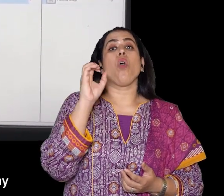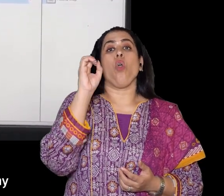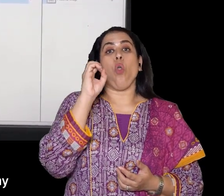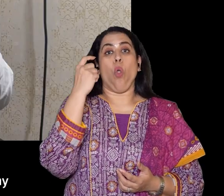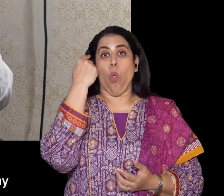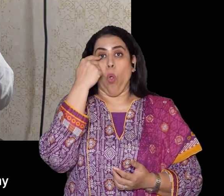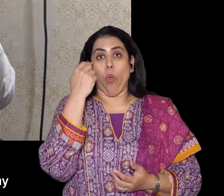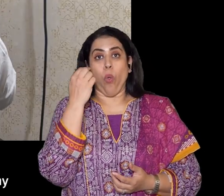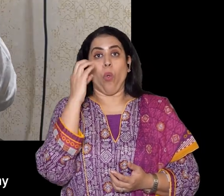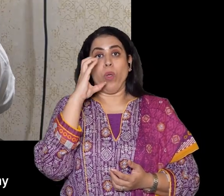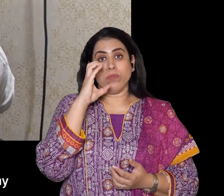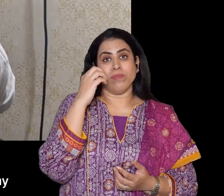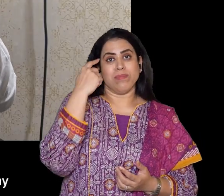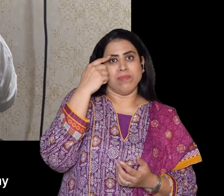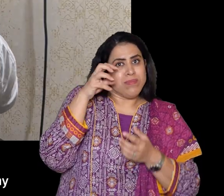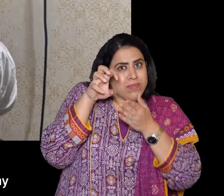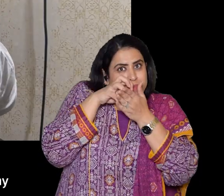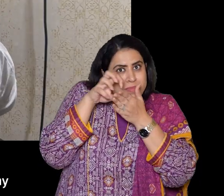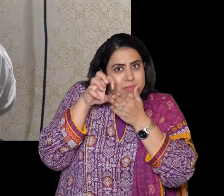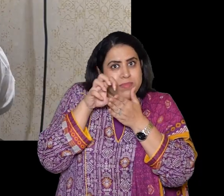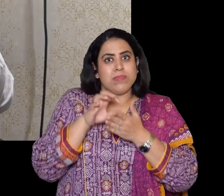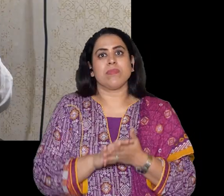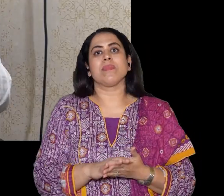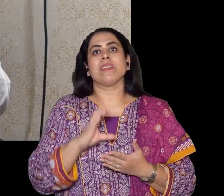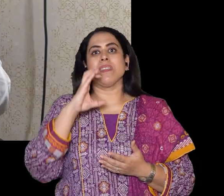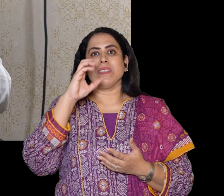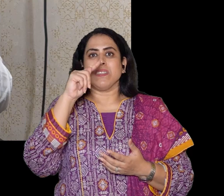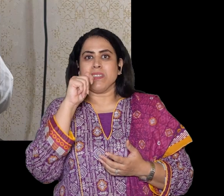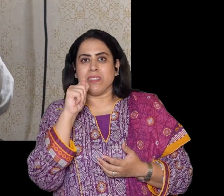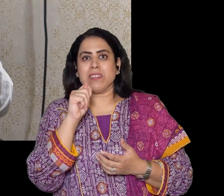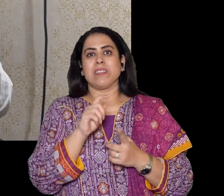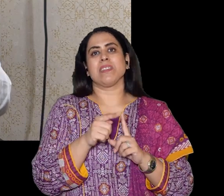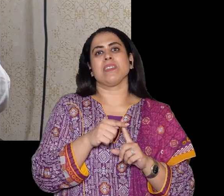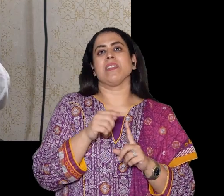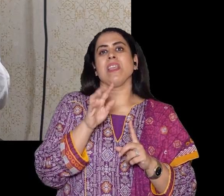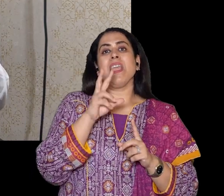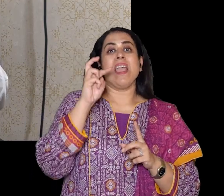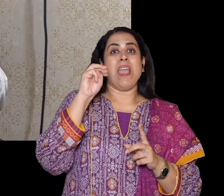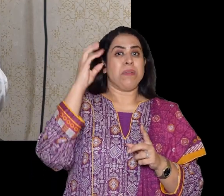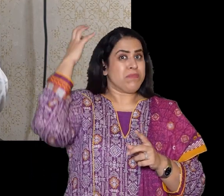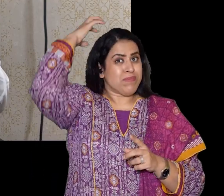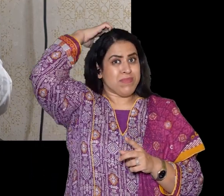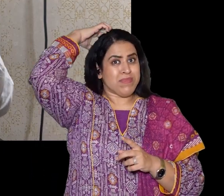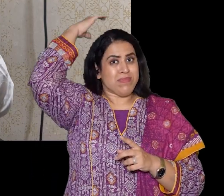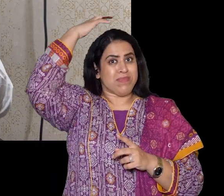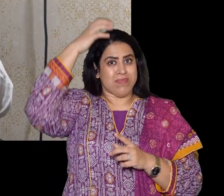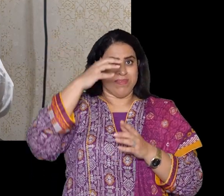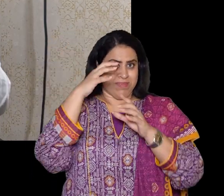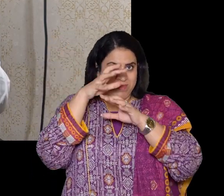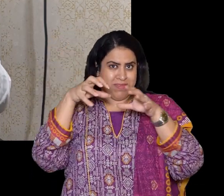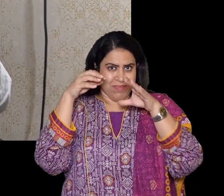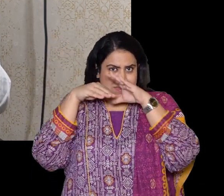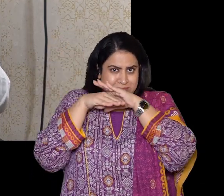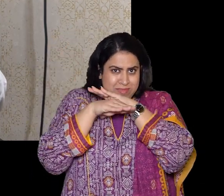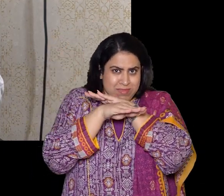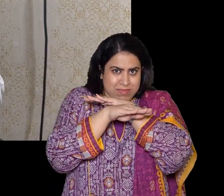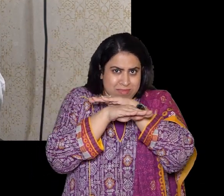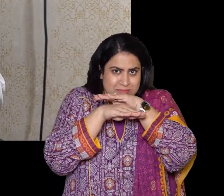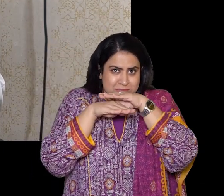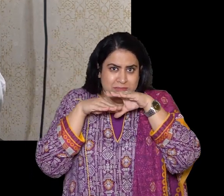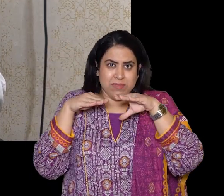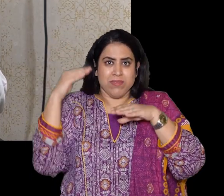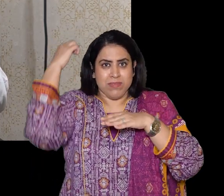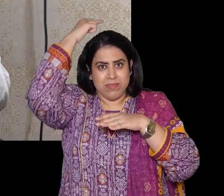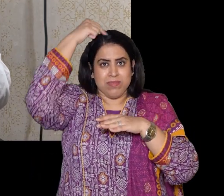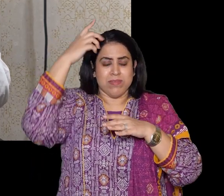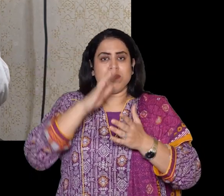means optical coherence tomography. It is a kind of CT, or you can say a MRI scan of the retina, the back of